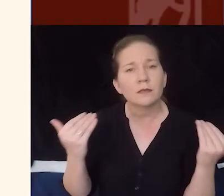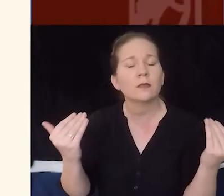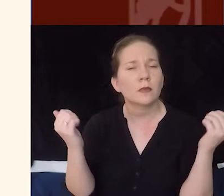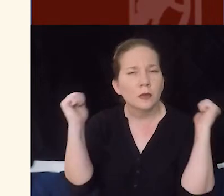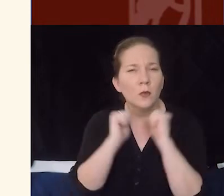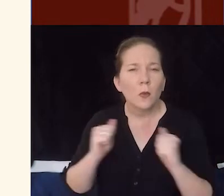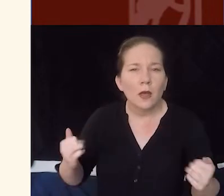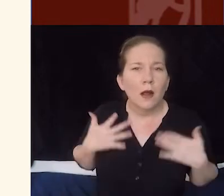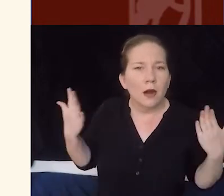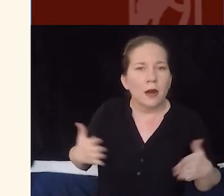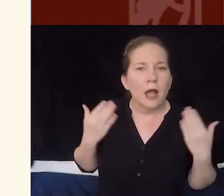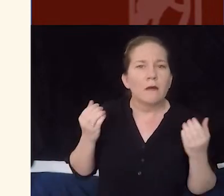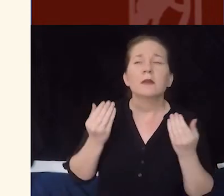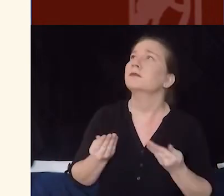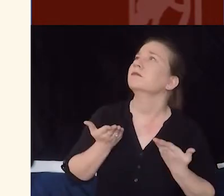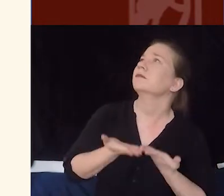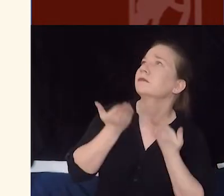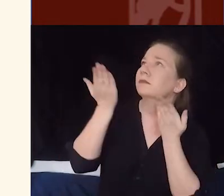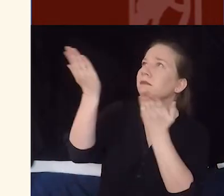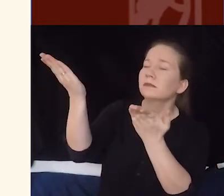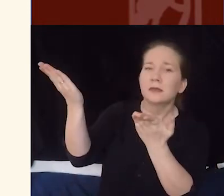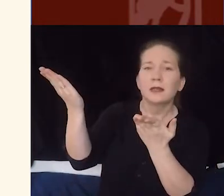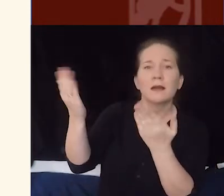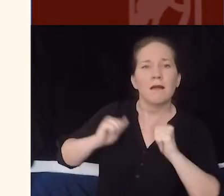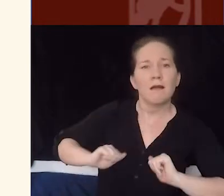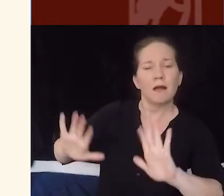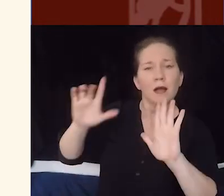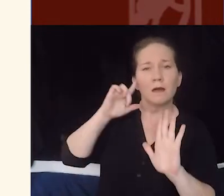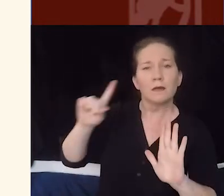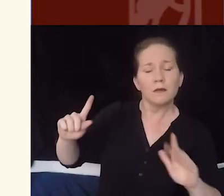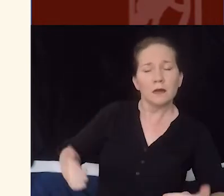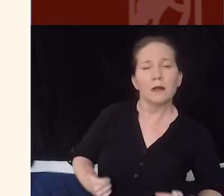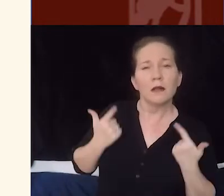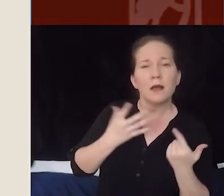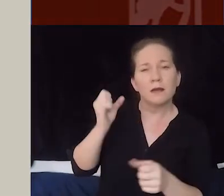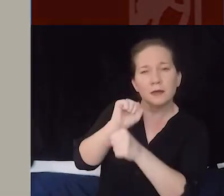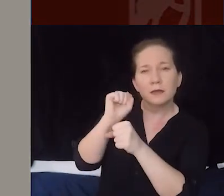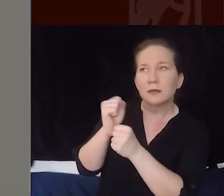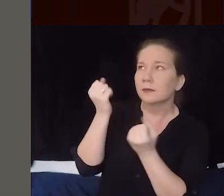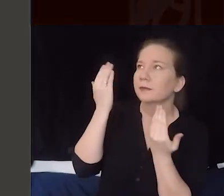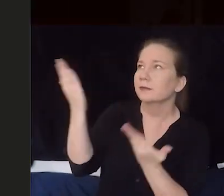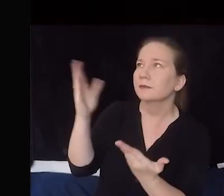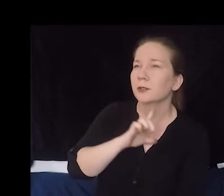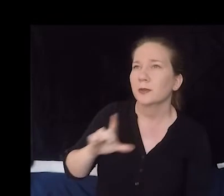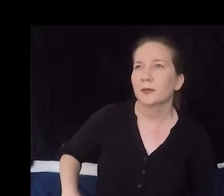Let us with gladness present the offerings and oblations of our life and labor to the Lord.